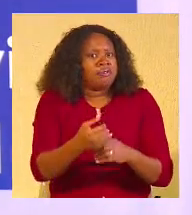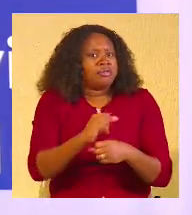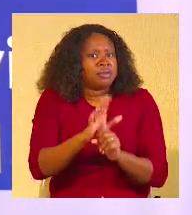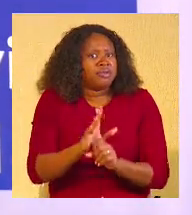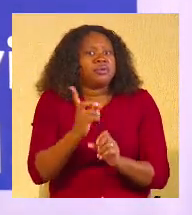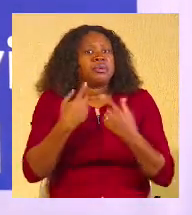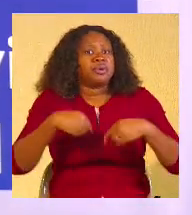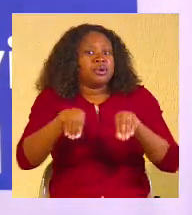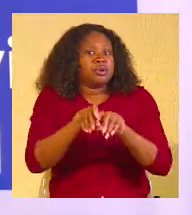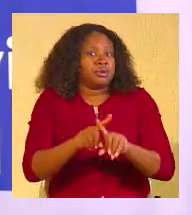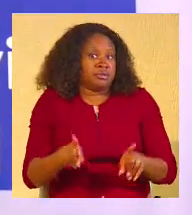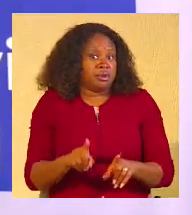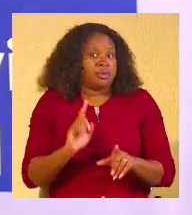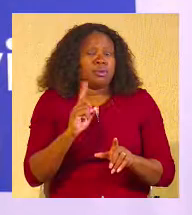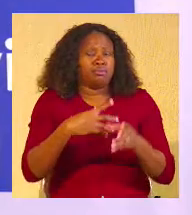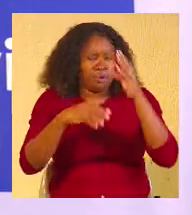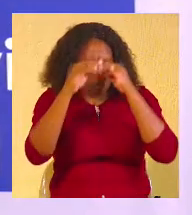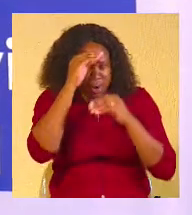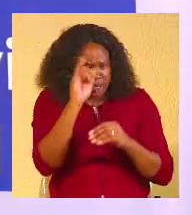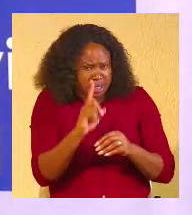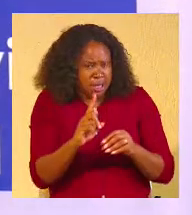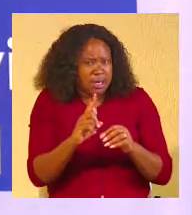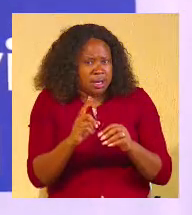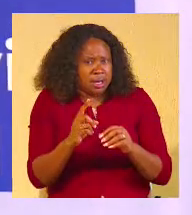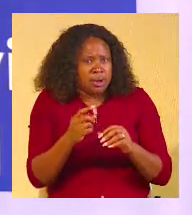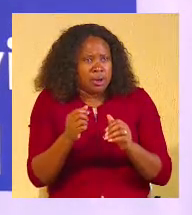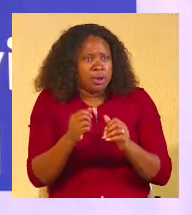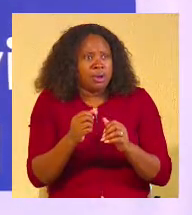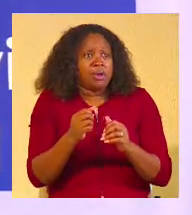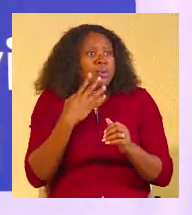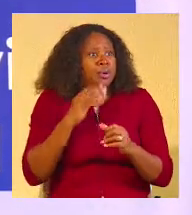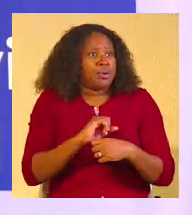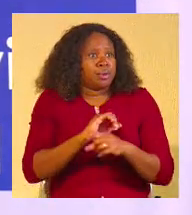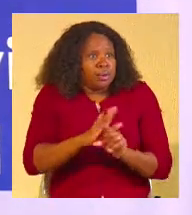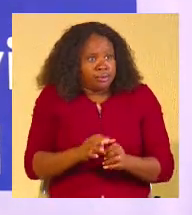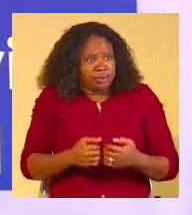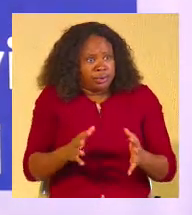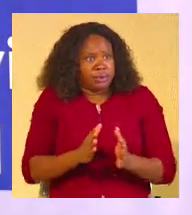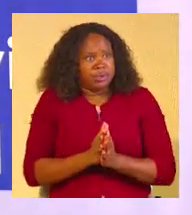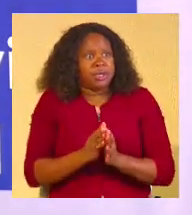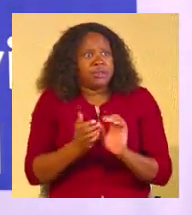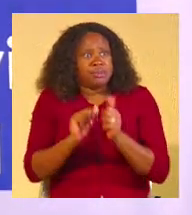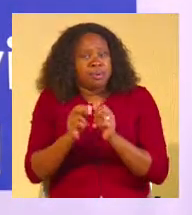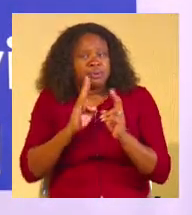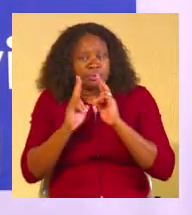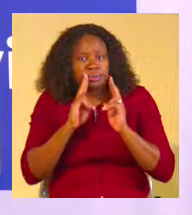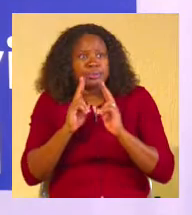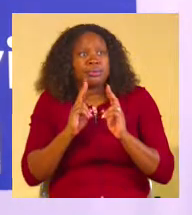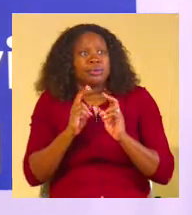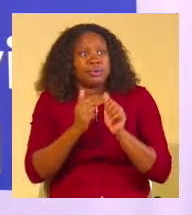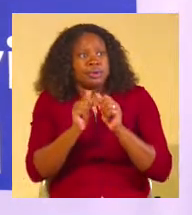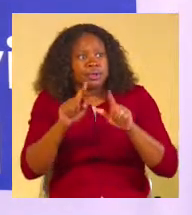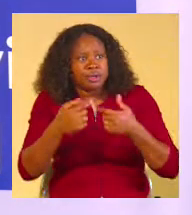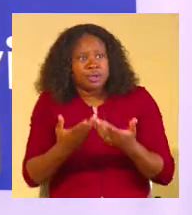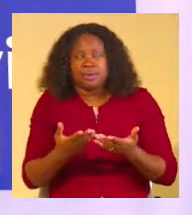different? And possibly when would we also have just a sports panel that would come to discuss sports matter,